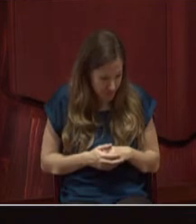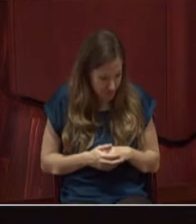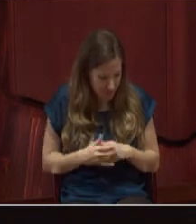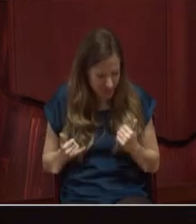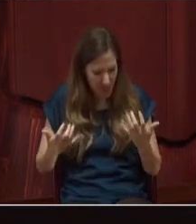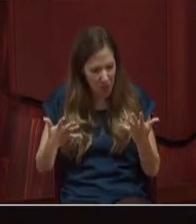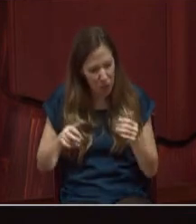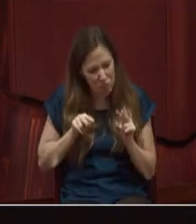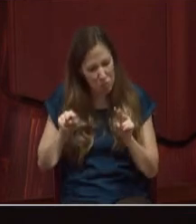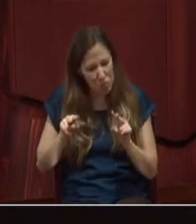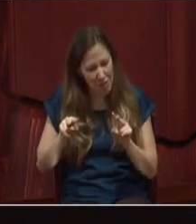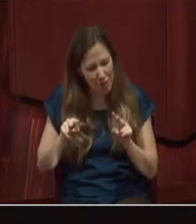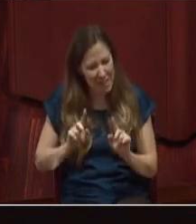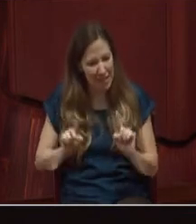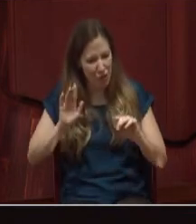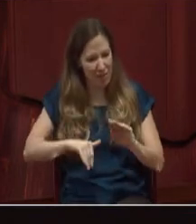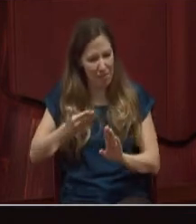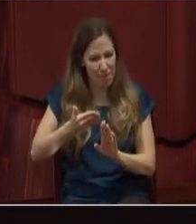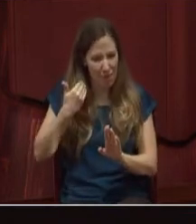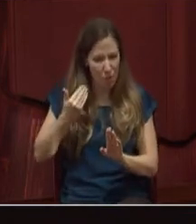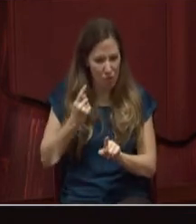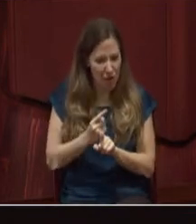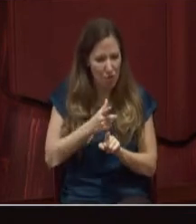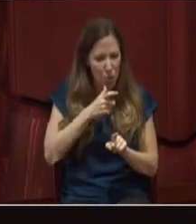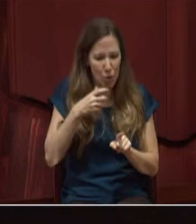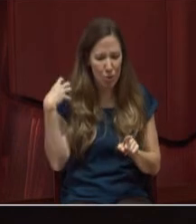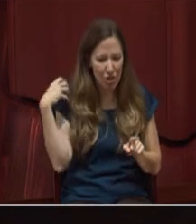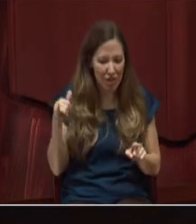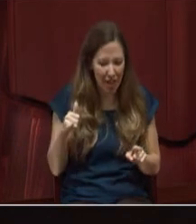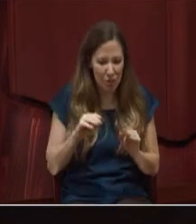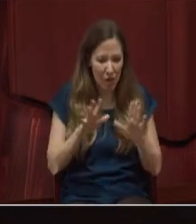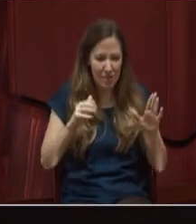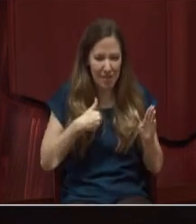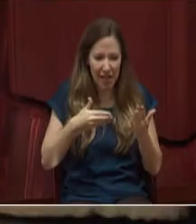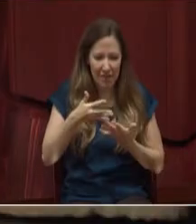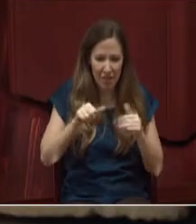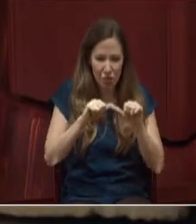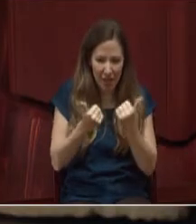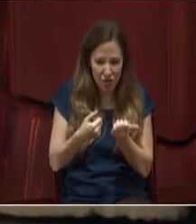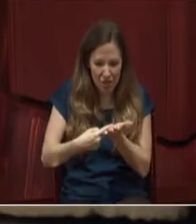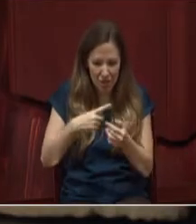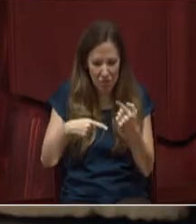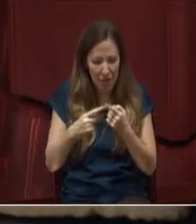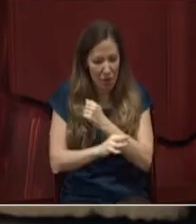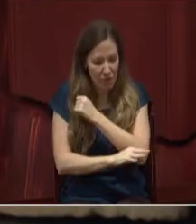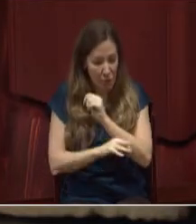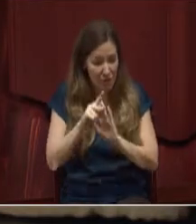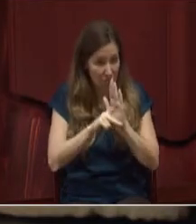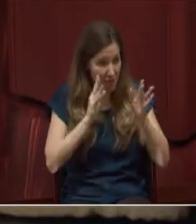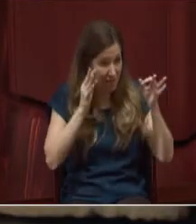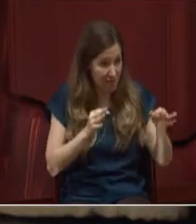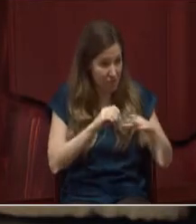came before. Who chaired those? There was obviously interagency conversations and discussions about foreign policy decisions in